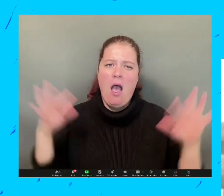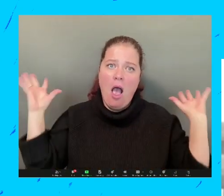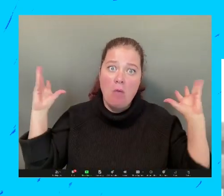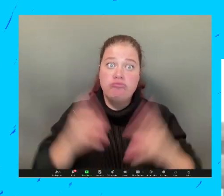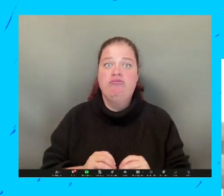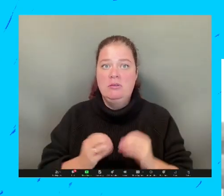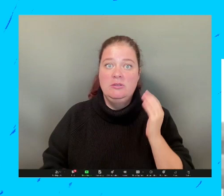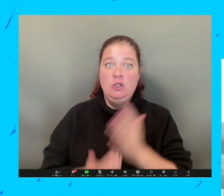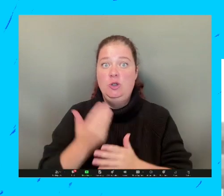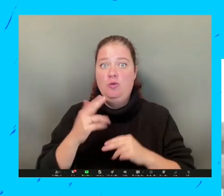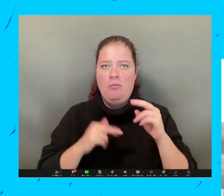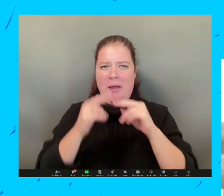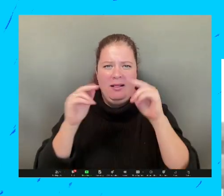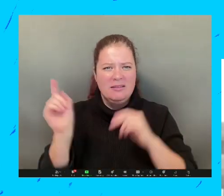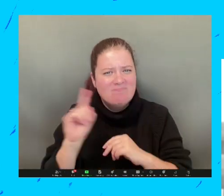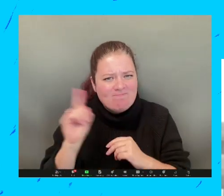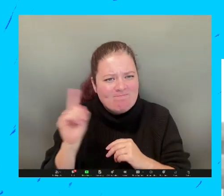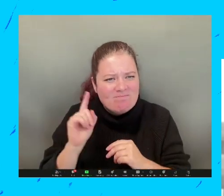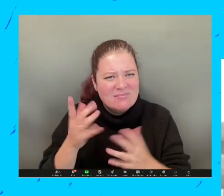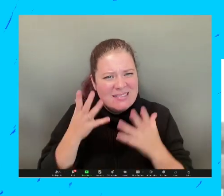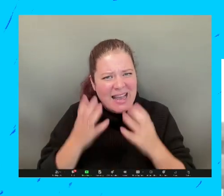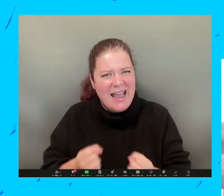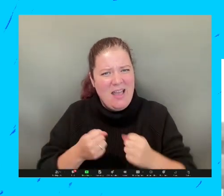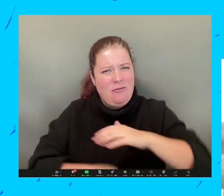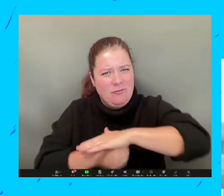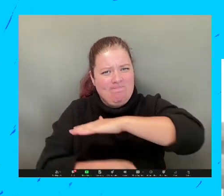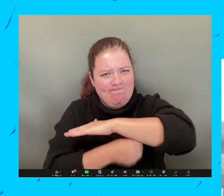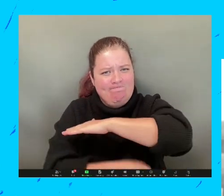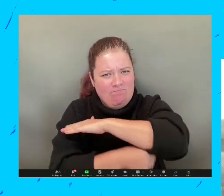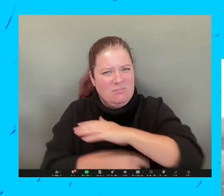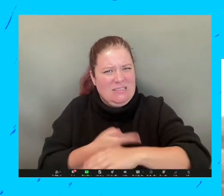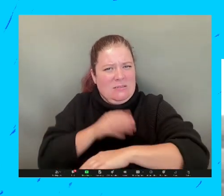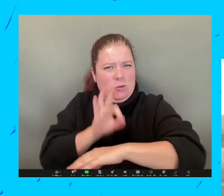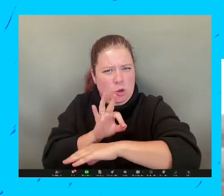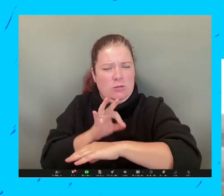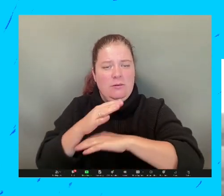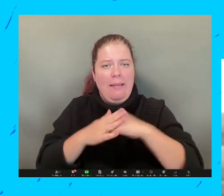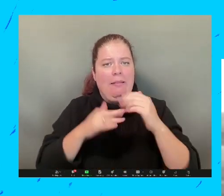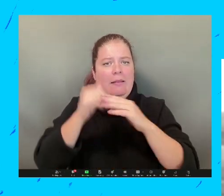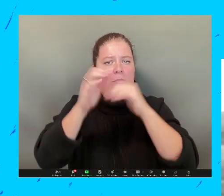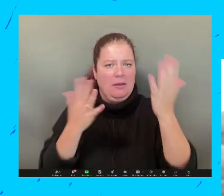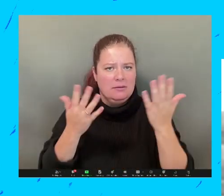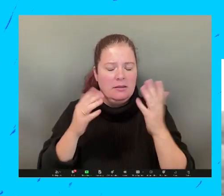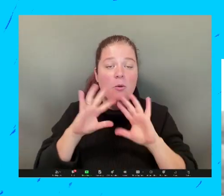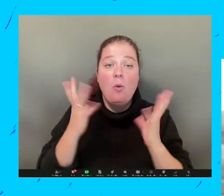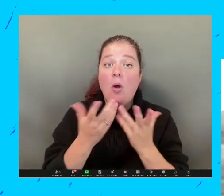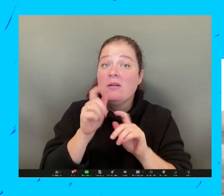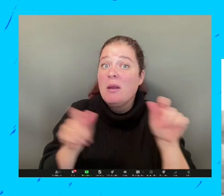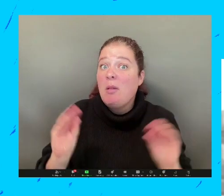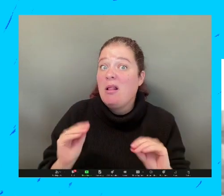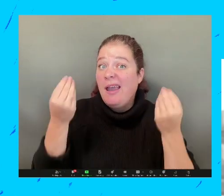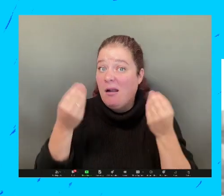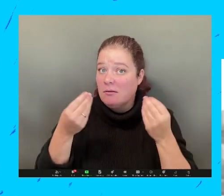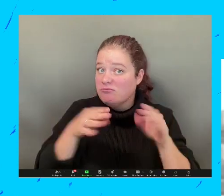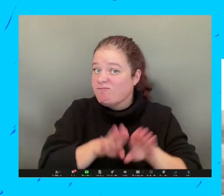people almost all over the world are facing the same problem. And so